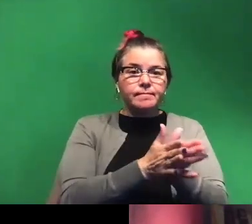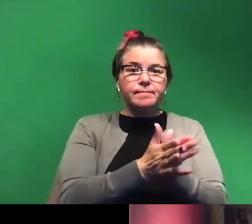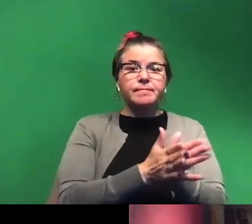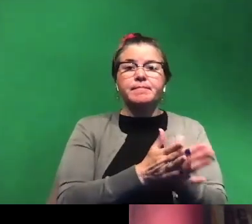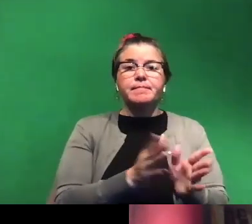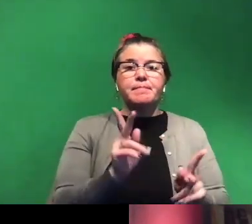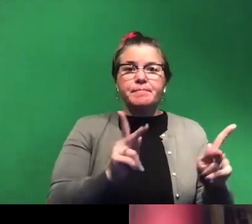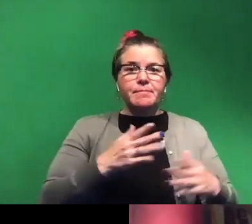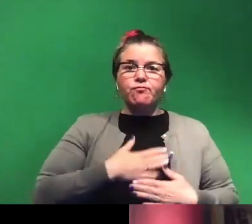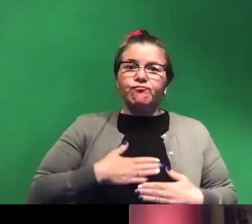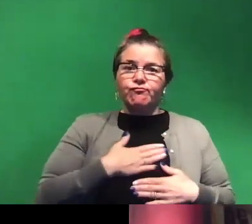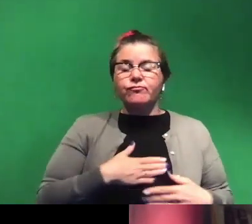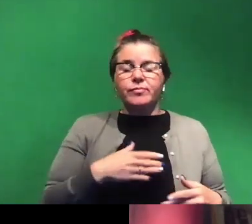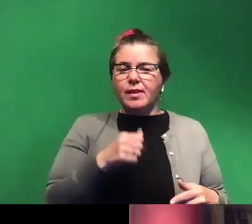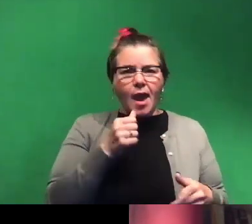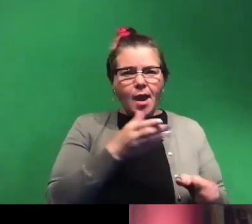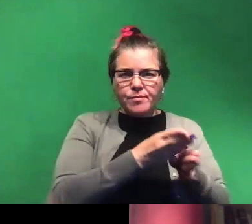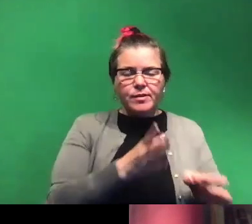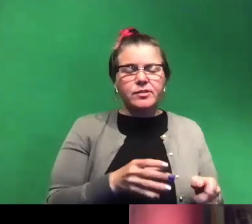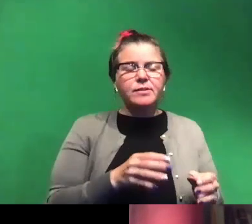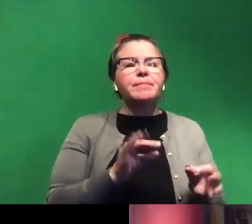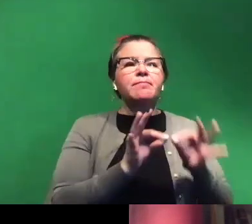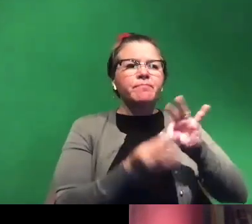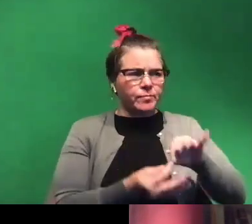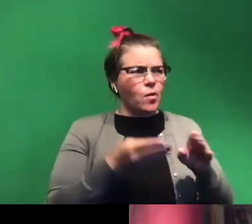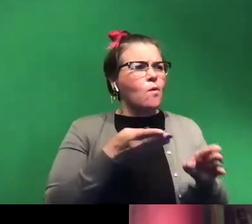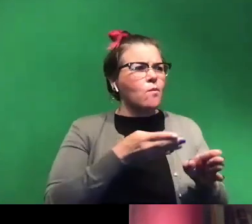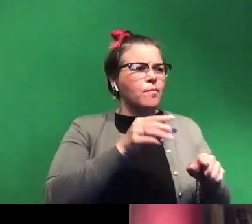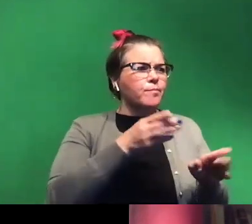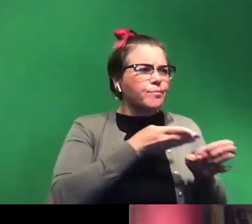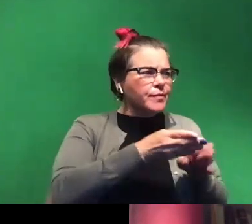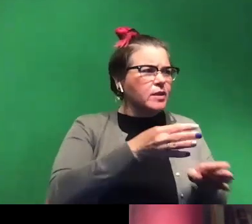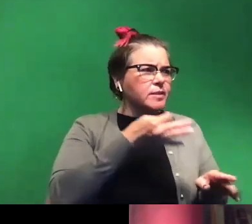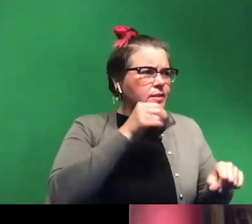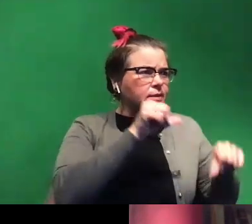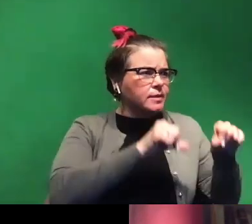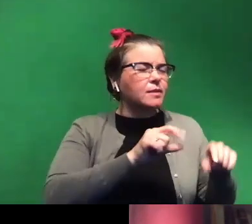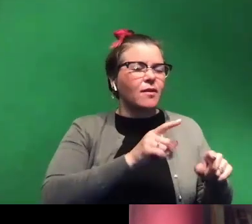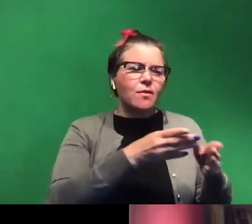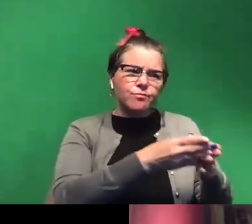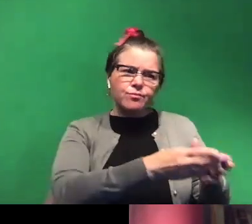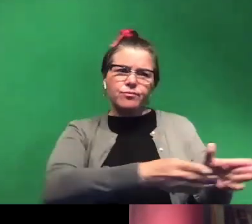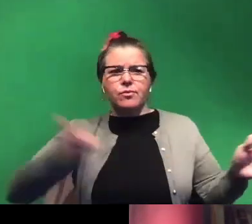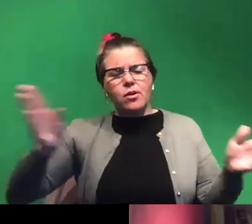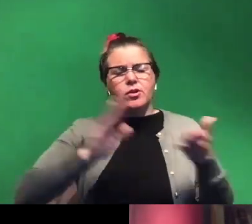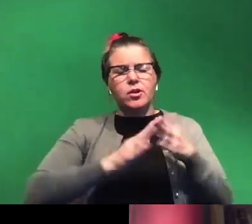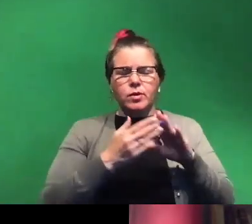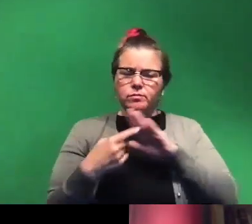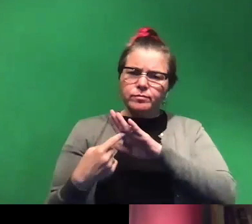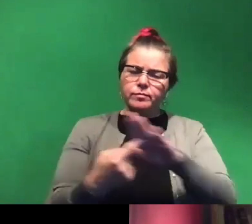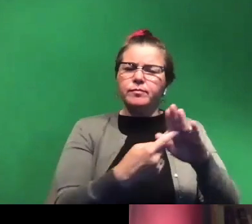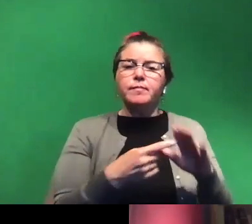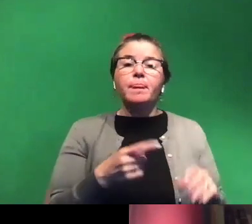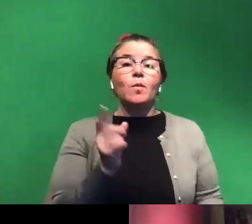time. The interpretation often comes from professional scientists, but that there's a much broader community that we should highlight. And just one